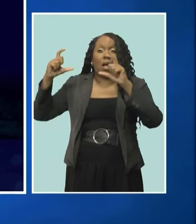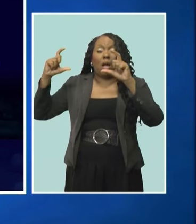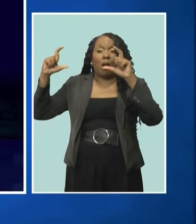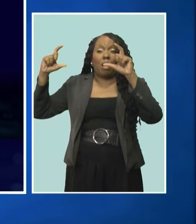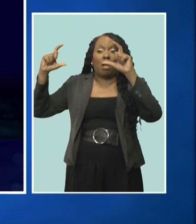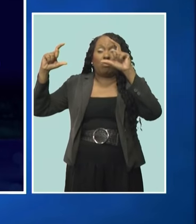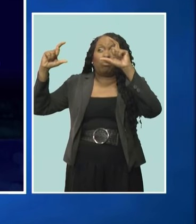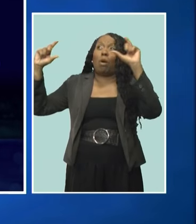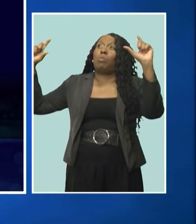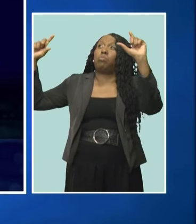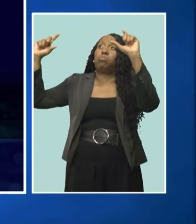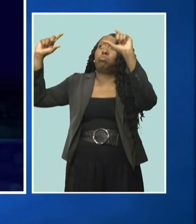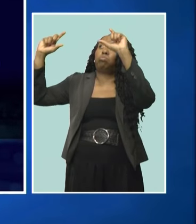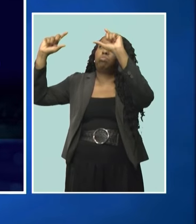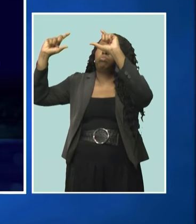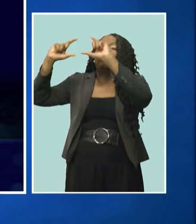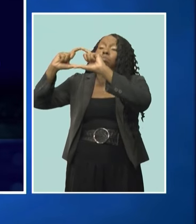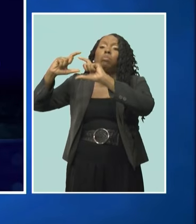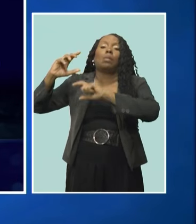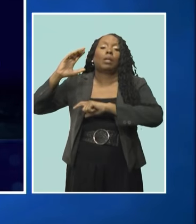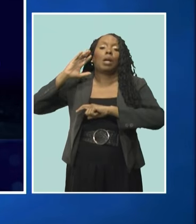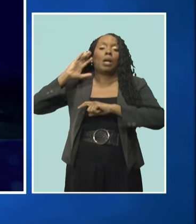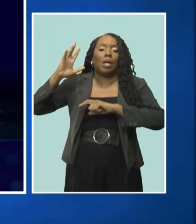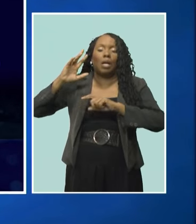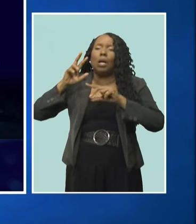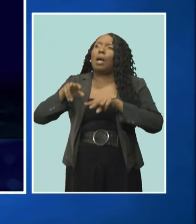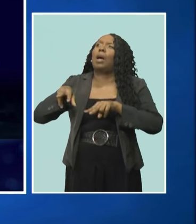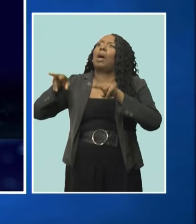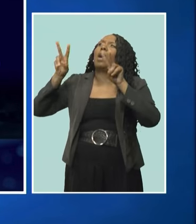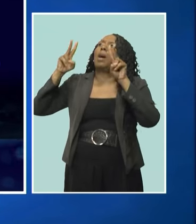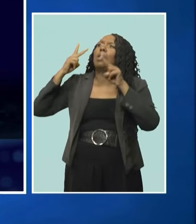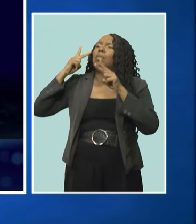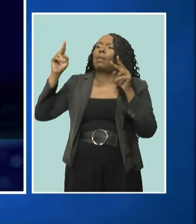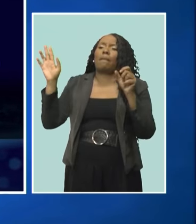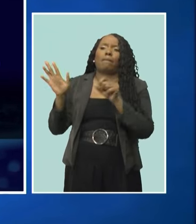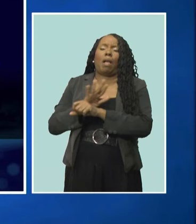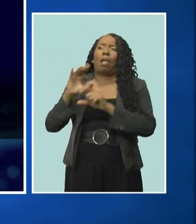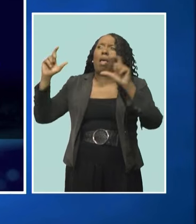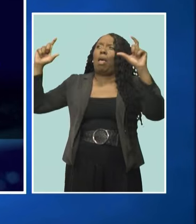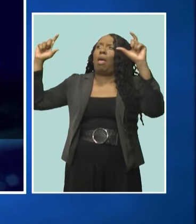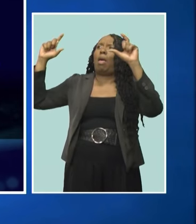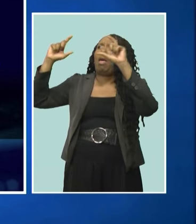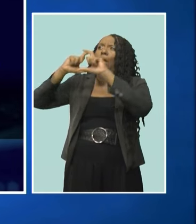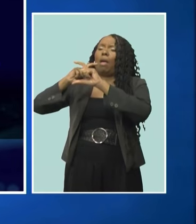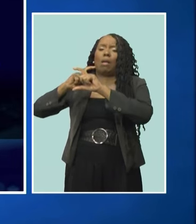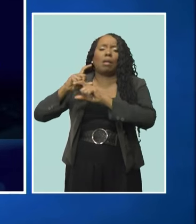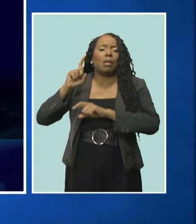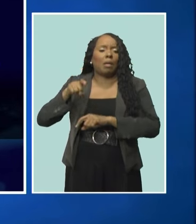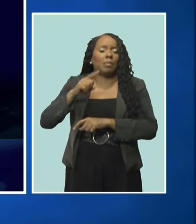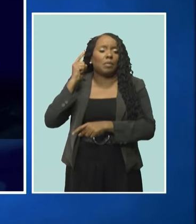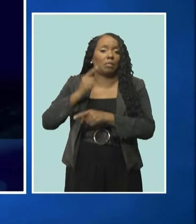your location, you will see an total eclipse of the sun.